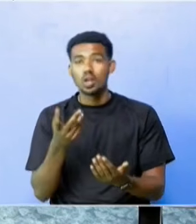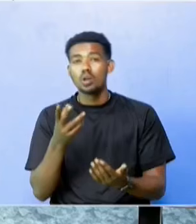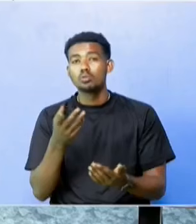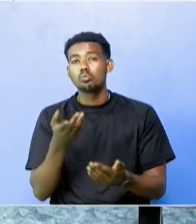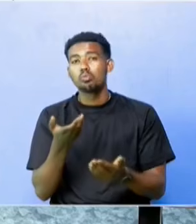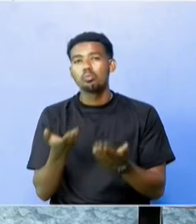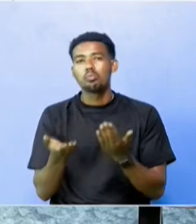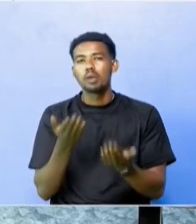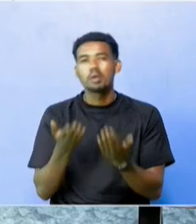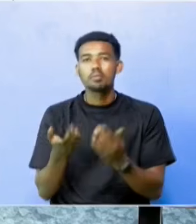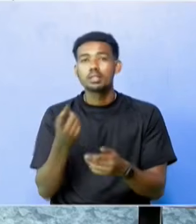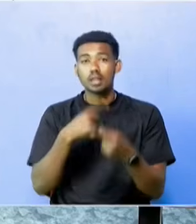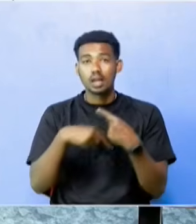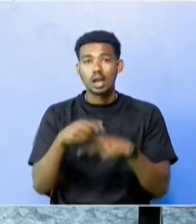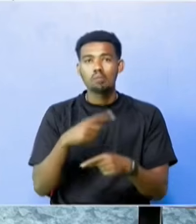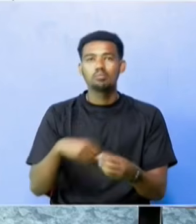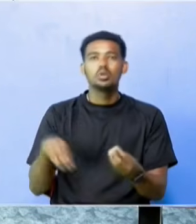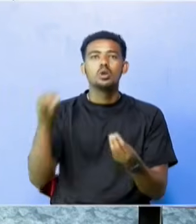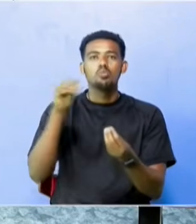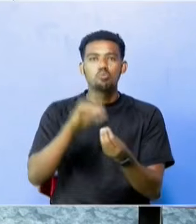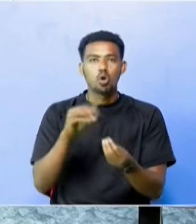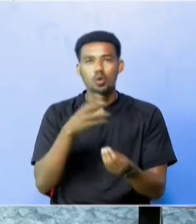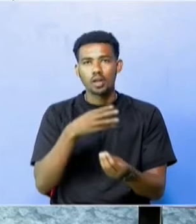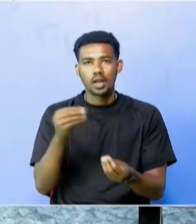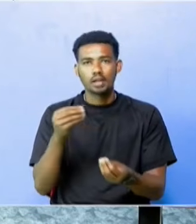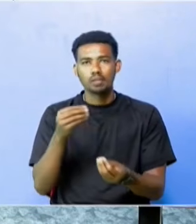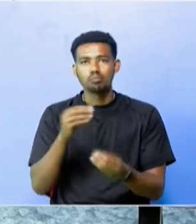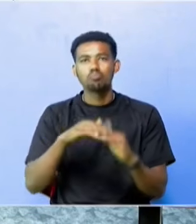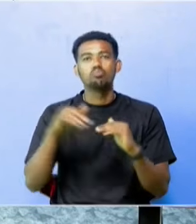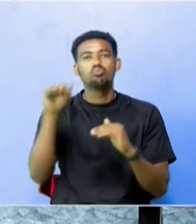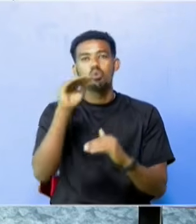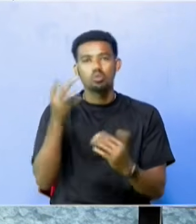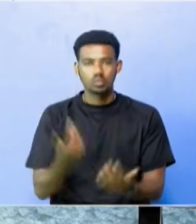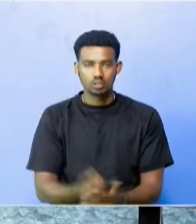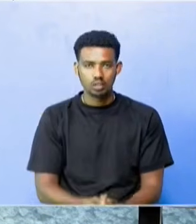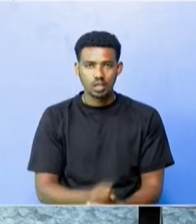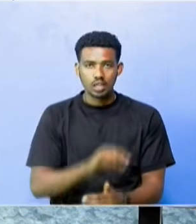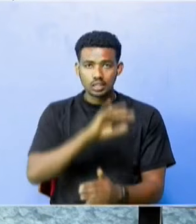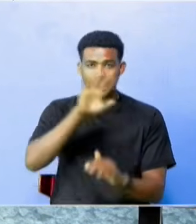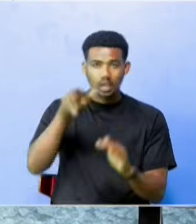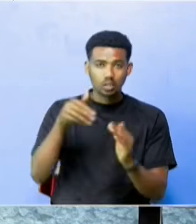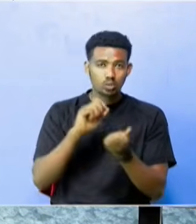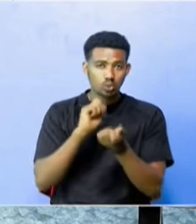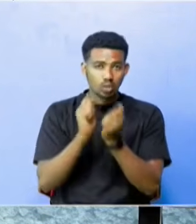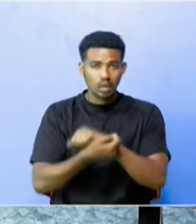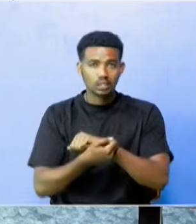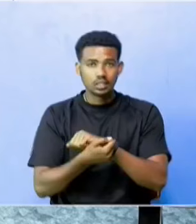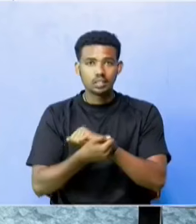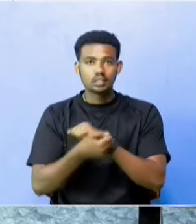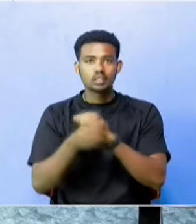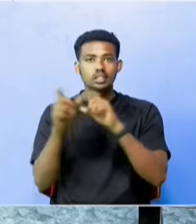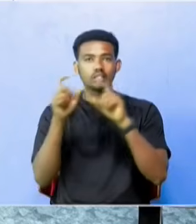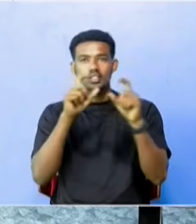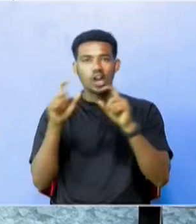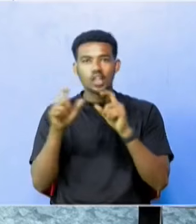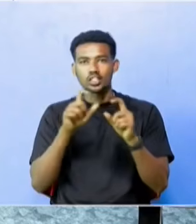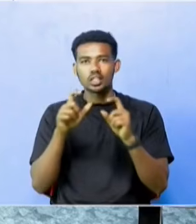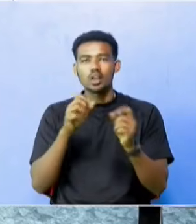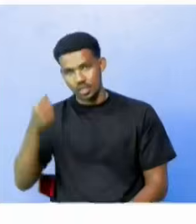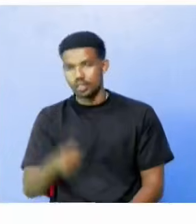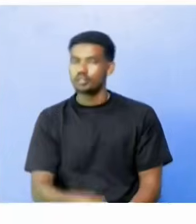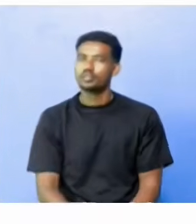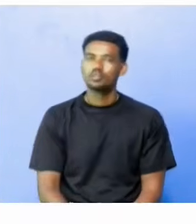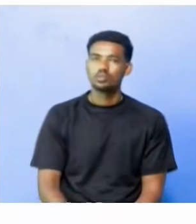up with more and most. But they totally change what? Their structure. Like, for example, let us see